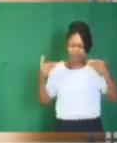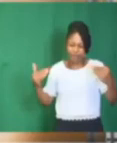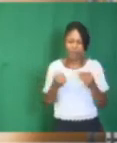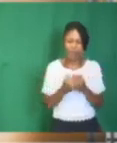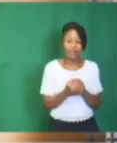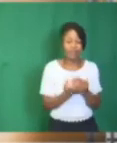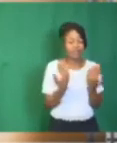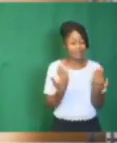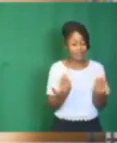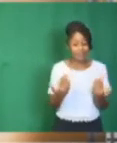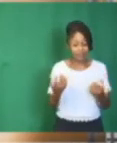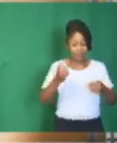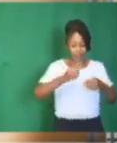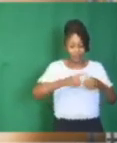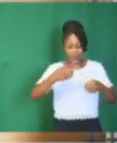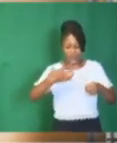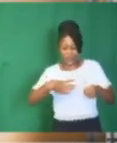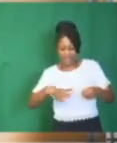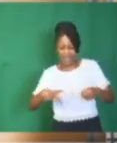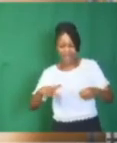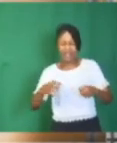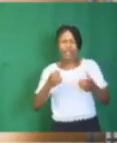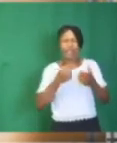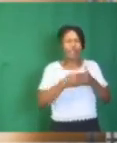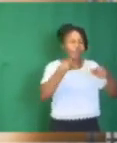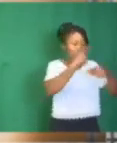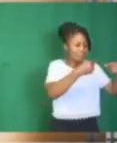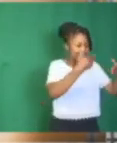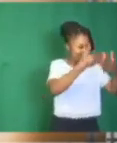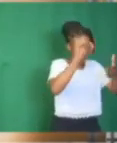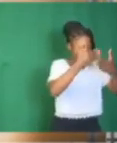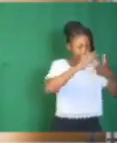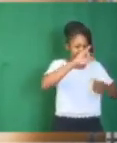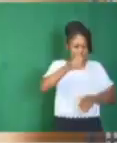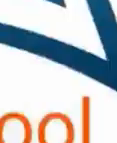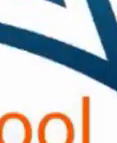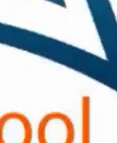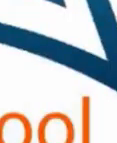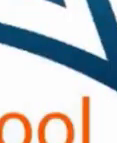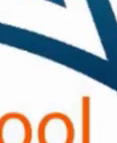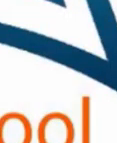next session for the JC learners. From Lerato, I'll see you guys later.